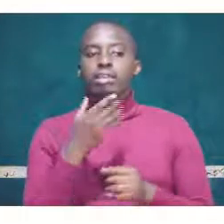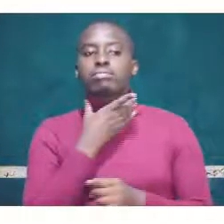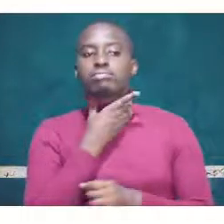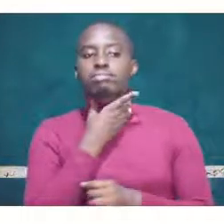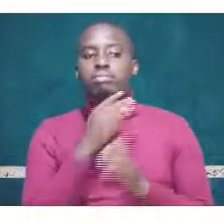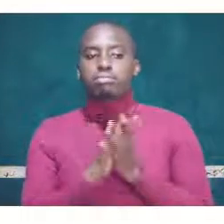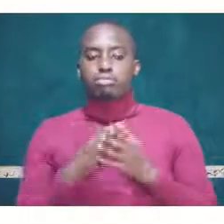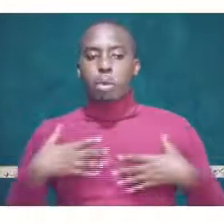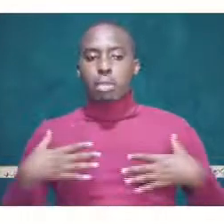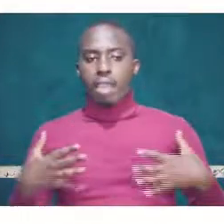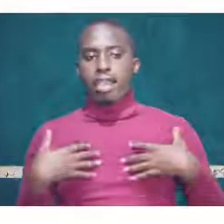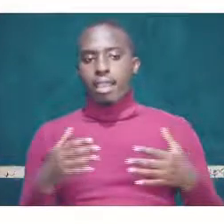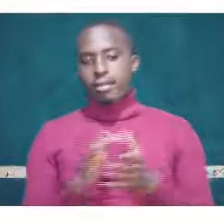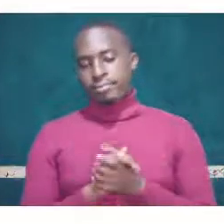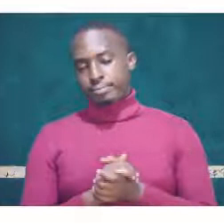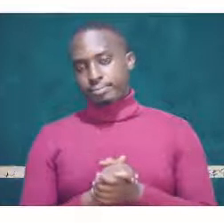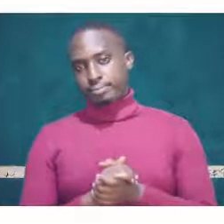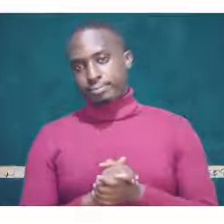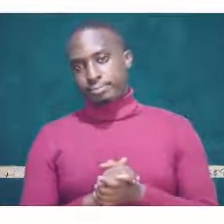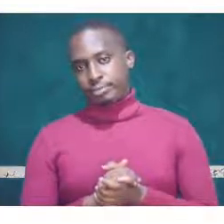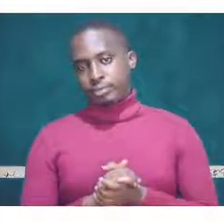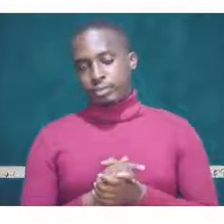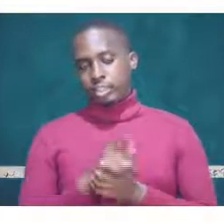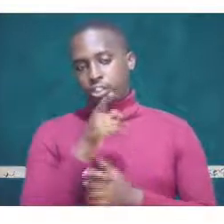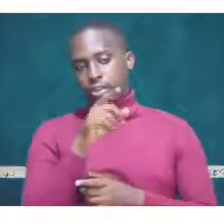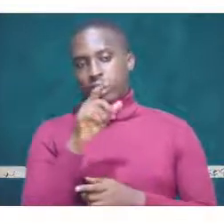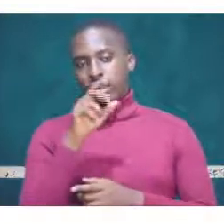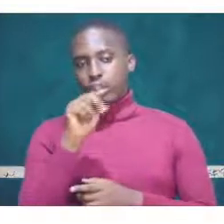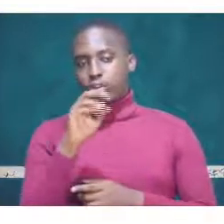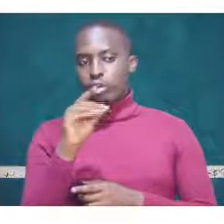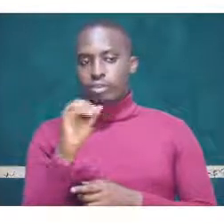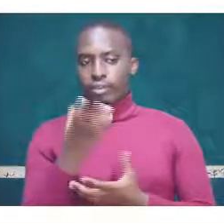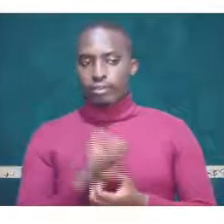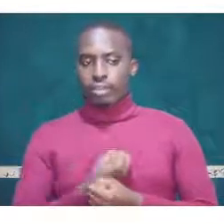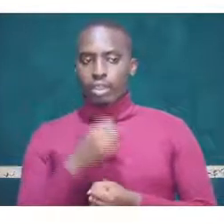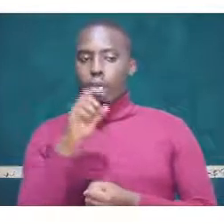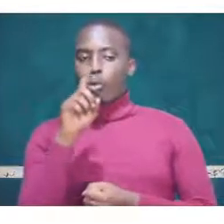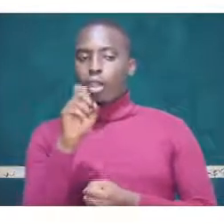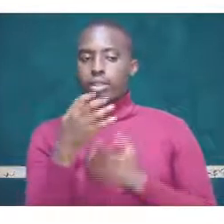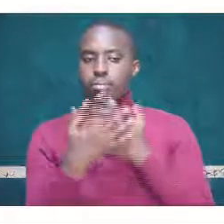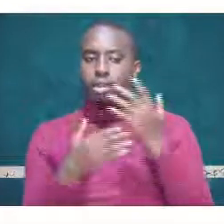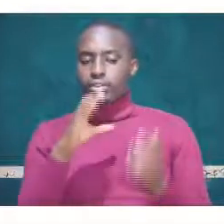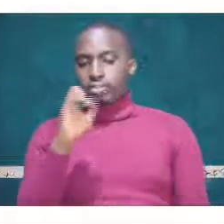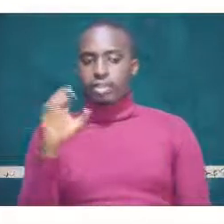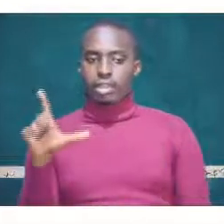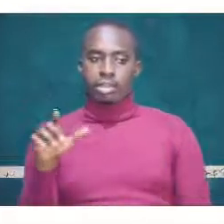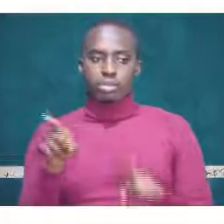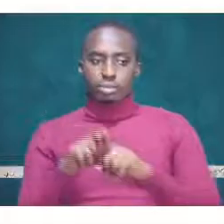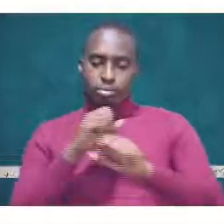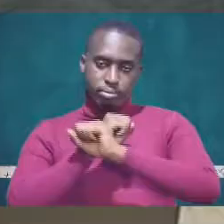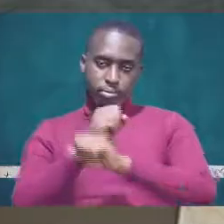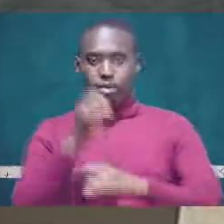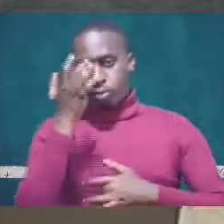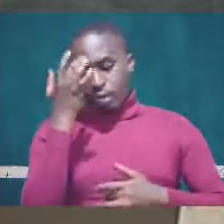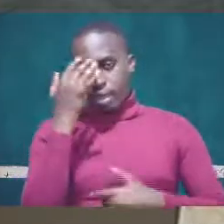in the armpits, and even between the lungs. Lymph nodes contain white blood cells which fight infections. So, as I